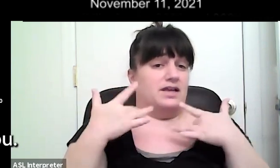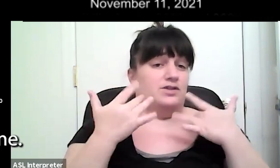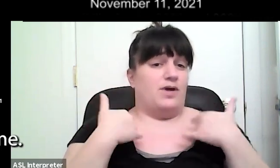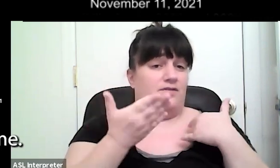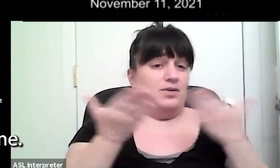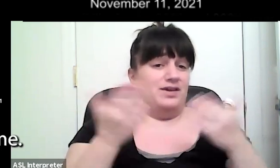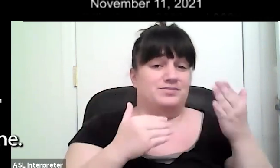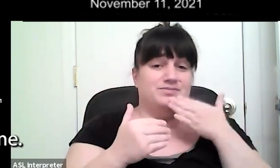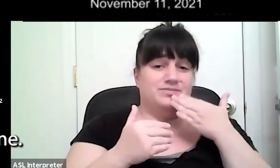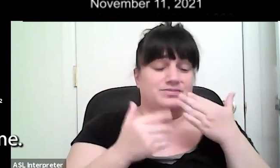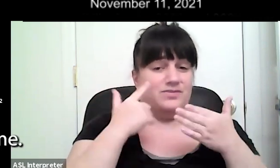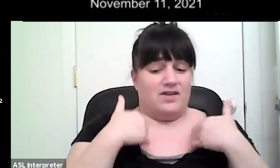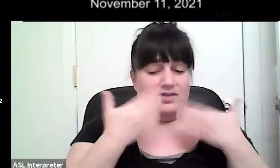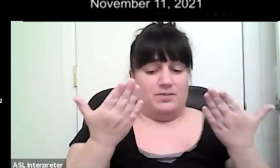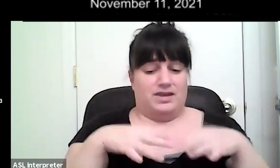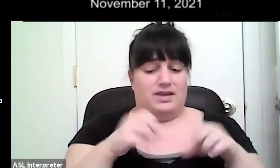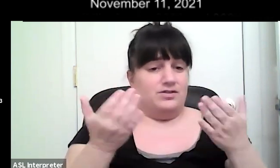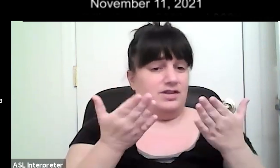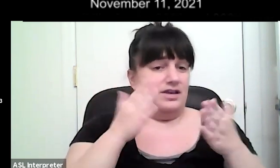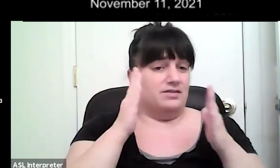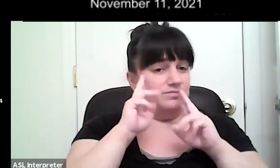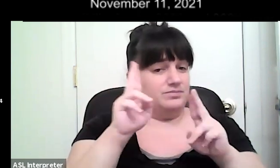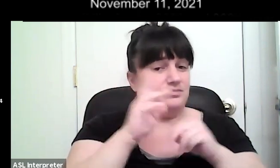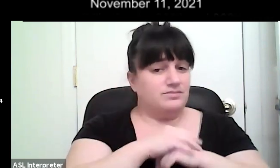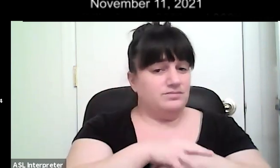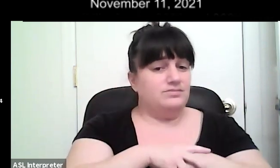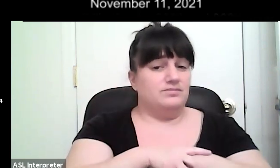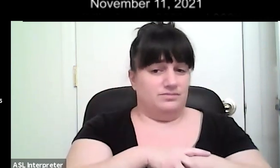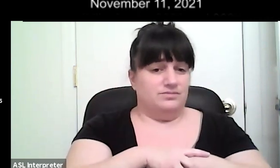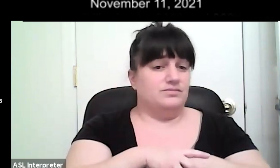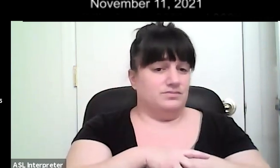Thank you so much for having me. It's a great honor to be here. Thank you. Fantastic. Thank you.